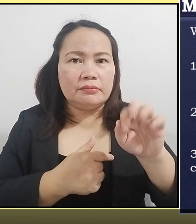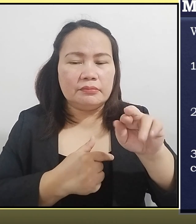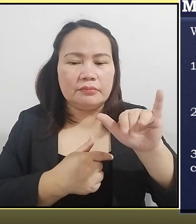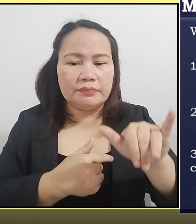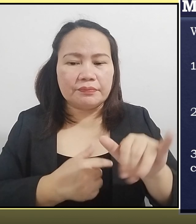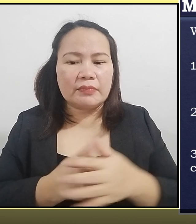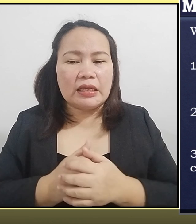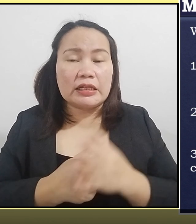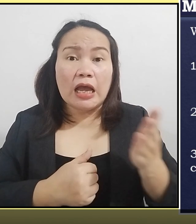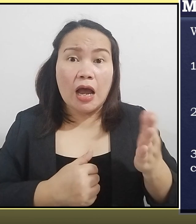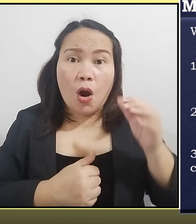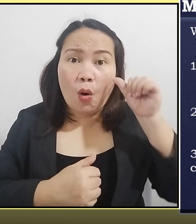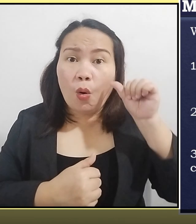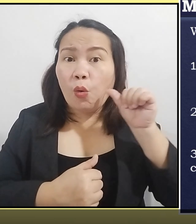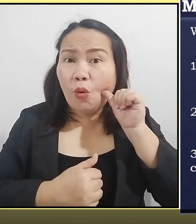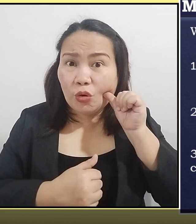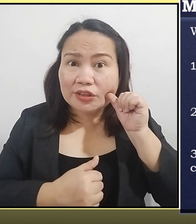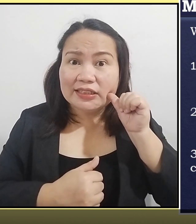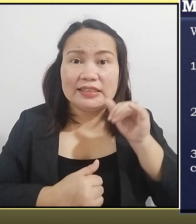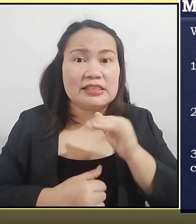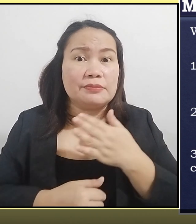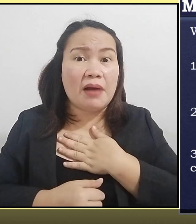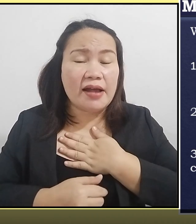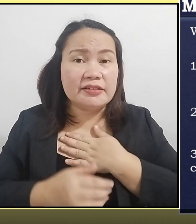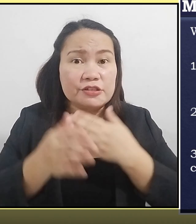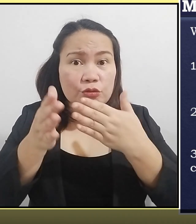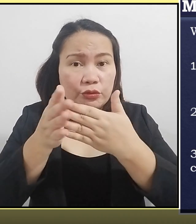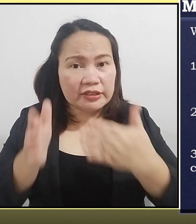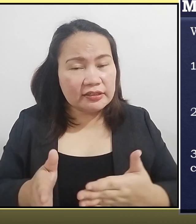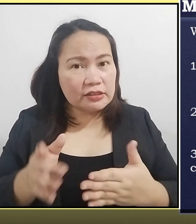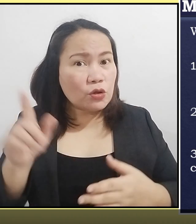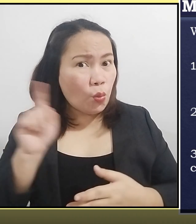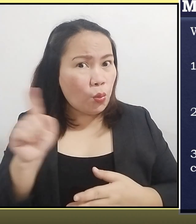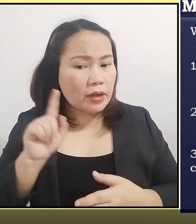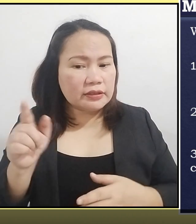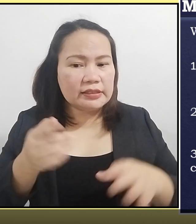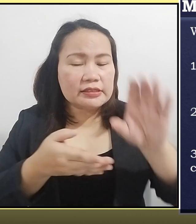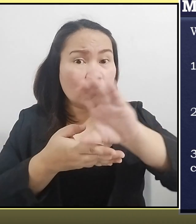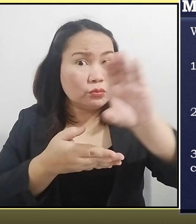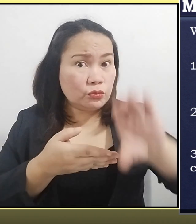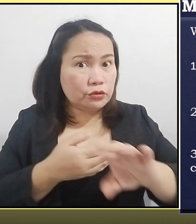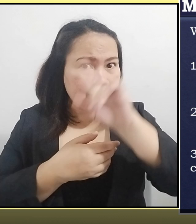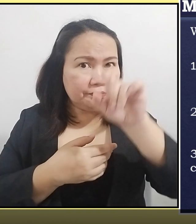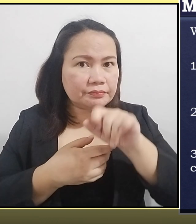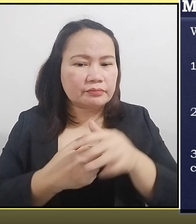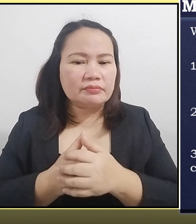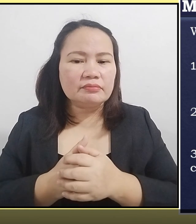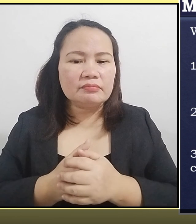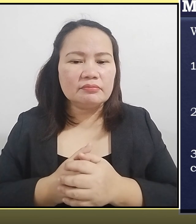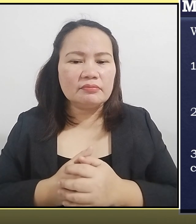Audrey is my student. Therefore, what can you conclude or what is the conclusion?